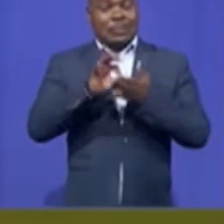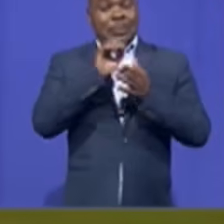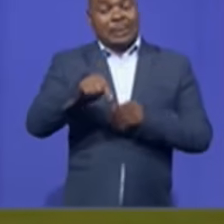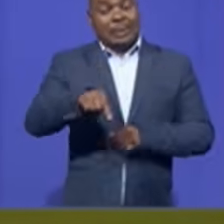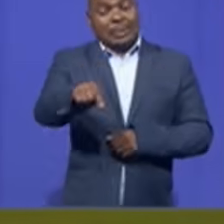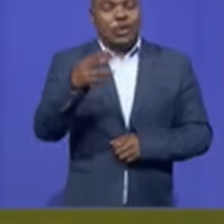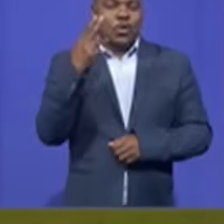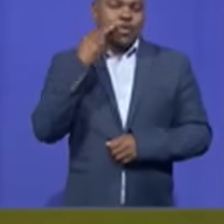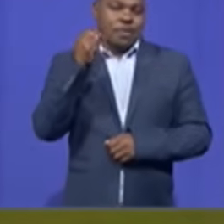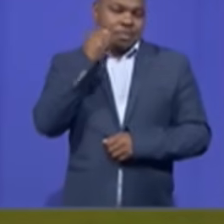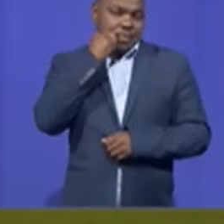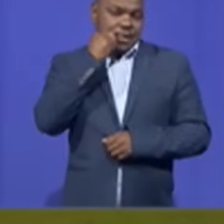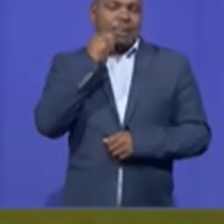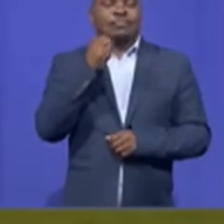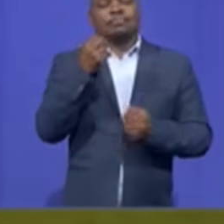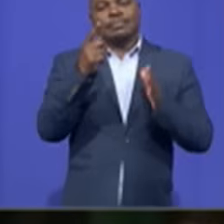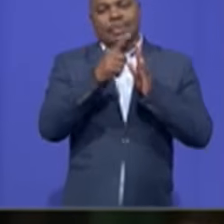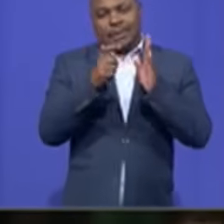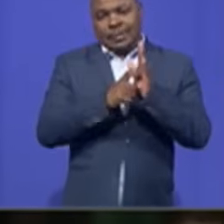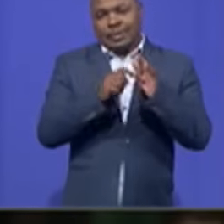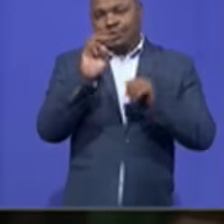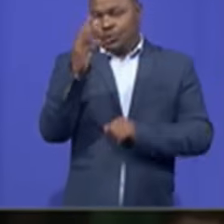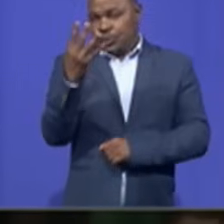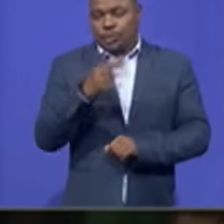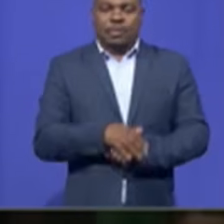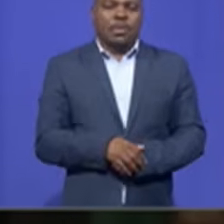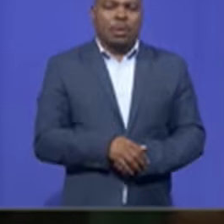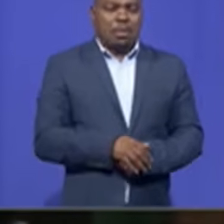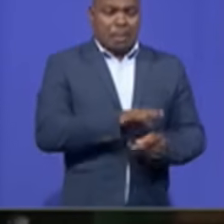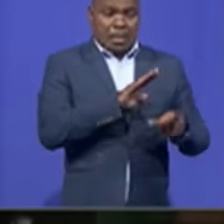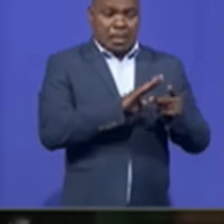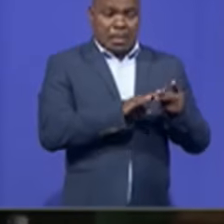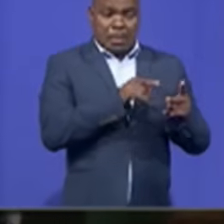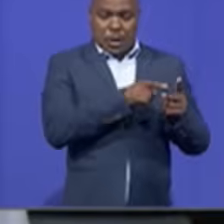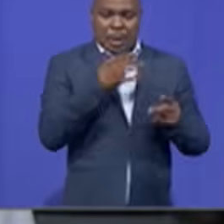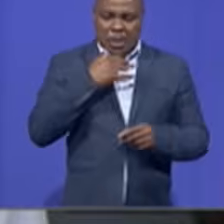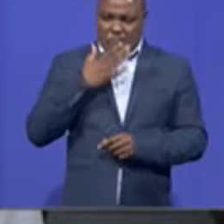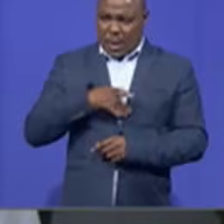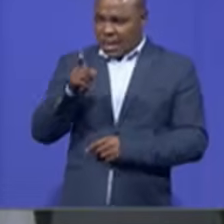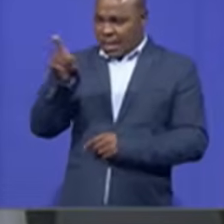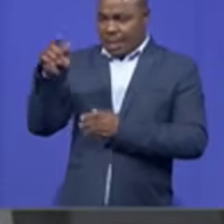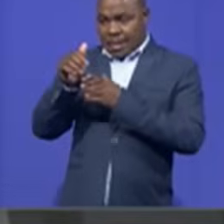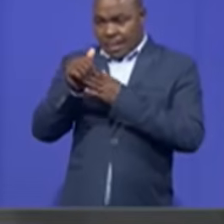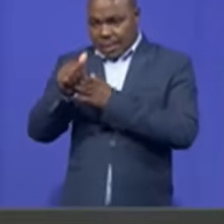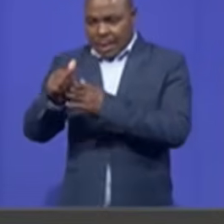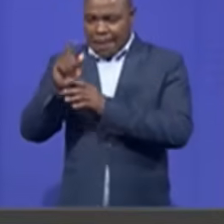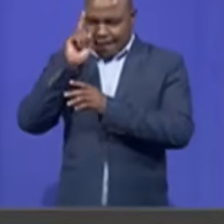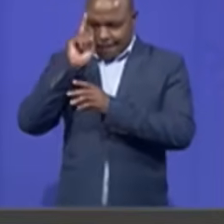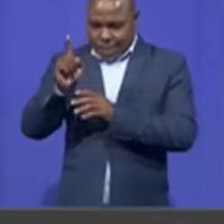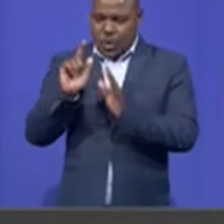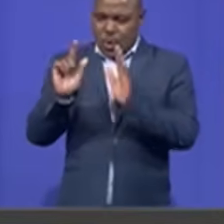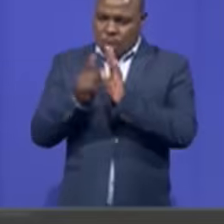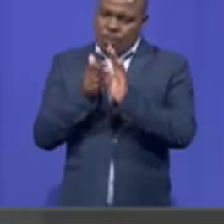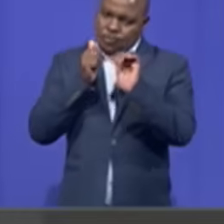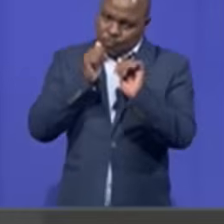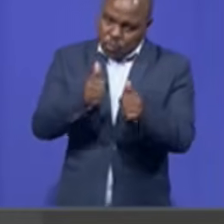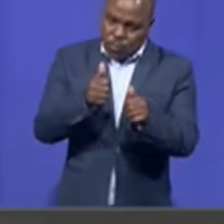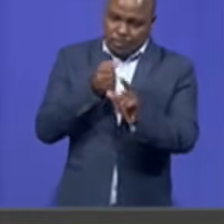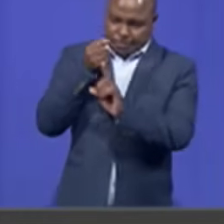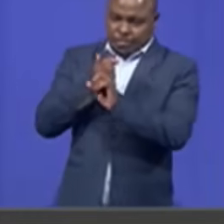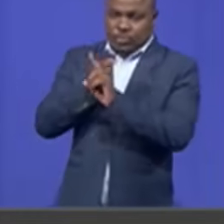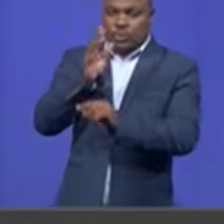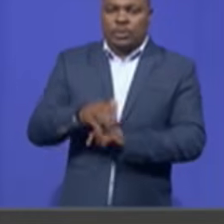4. Gape lekoko le solofeditse tsamaiso e rwesang baeteledipele maikarabelo a dikgato tsa bona le kobamelo molao. People